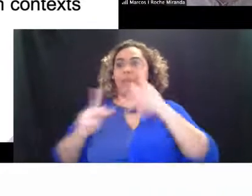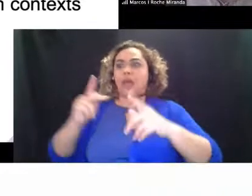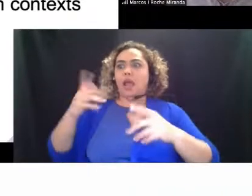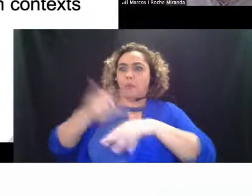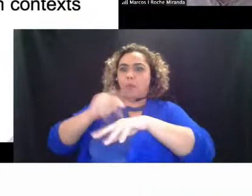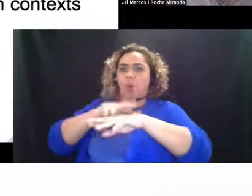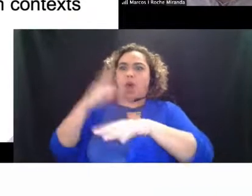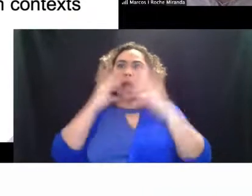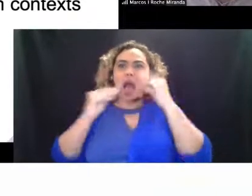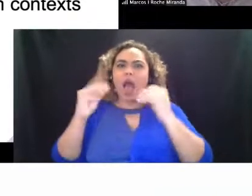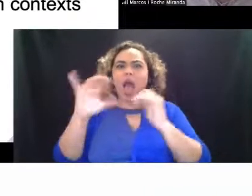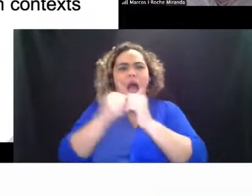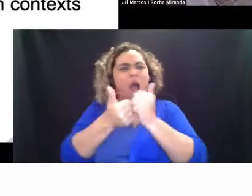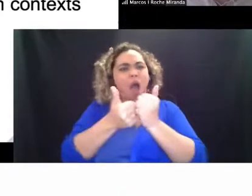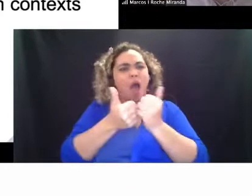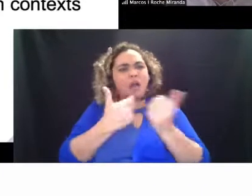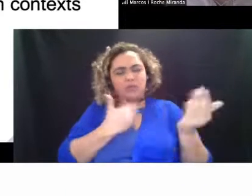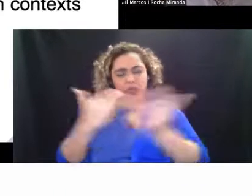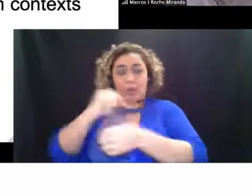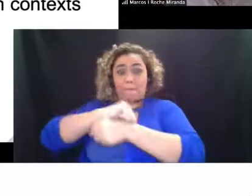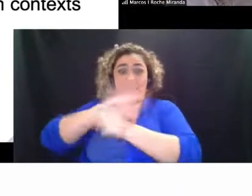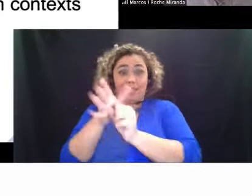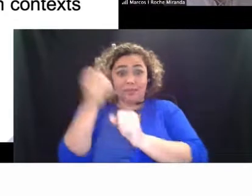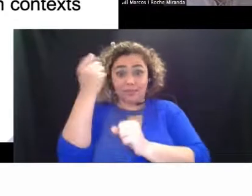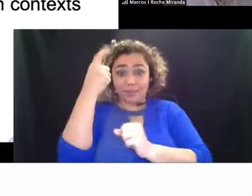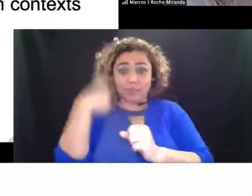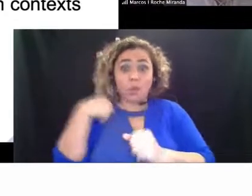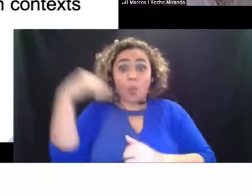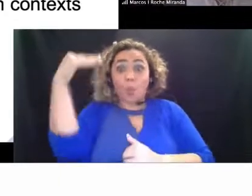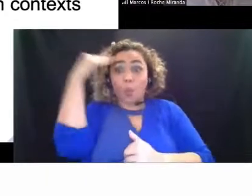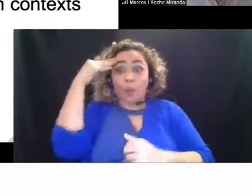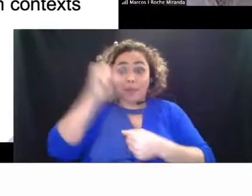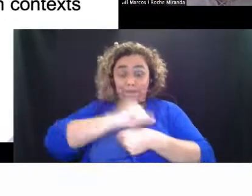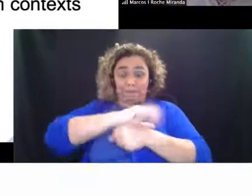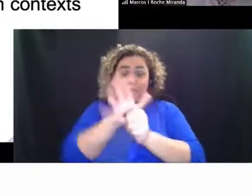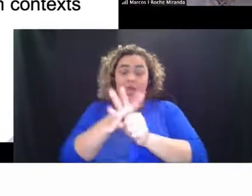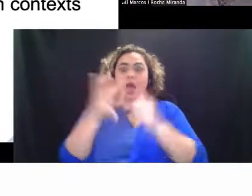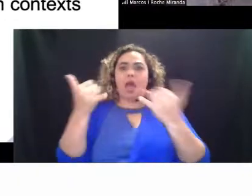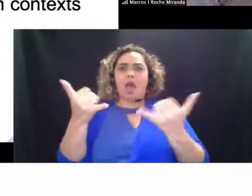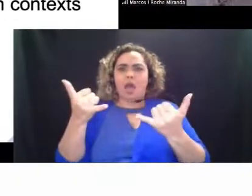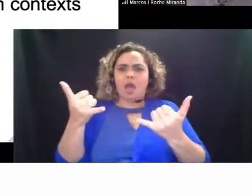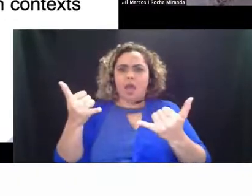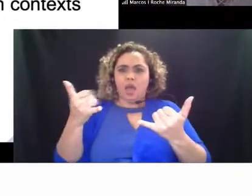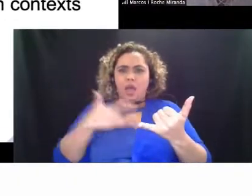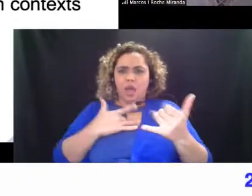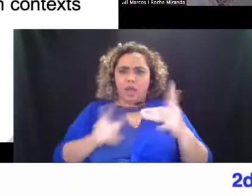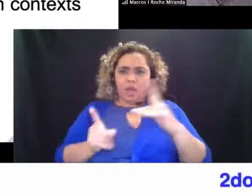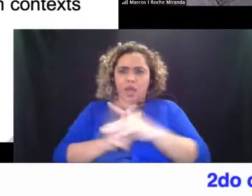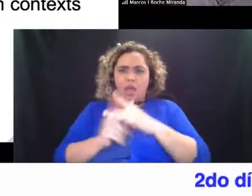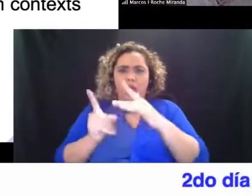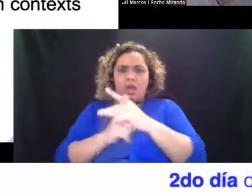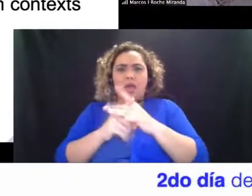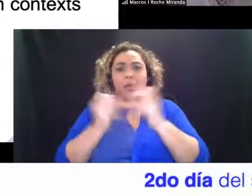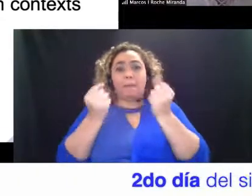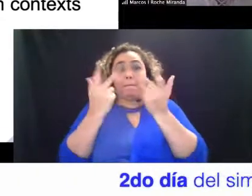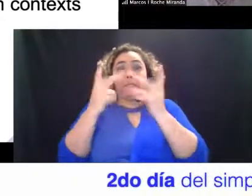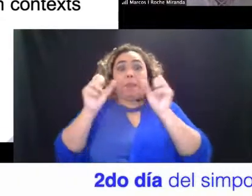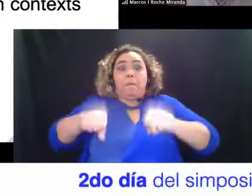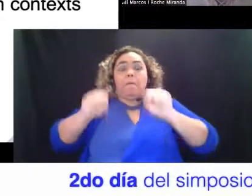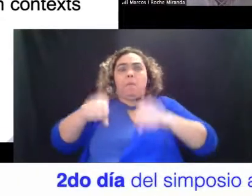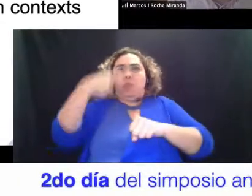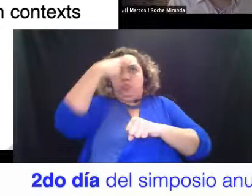do we apply this to the pandemic? Well, we know that this pandemic has brought along a bundle of potentially